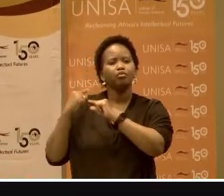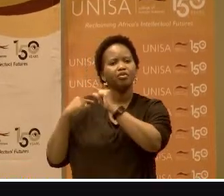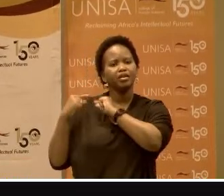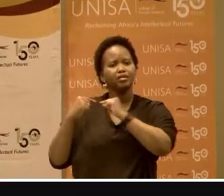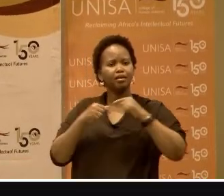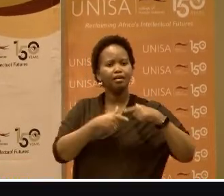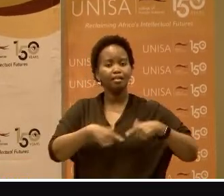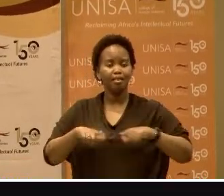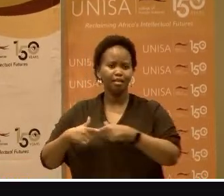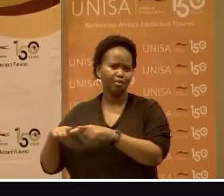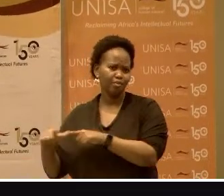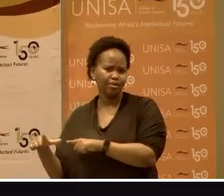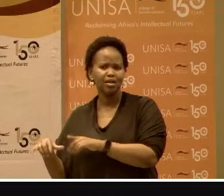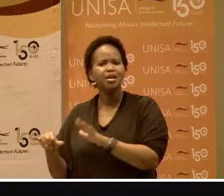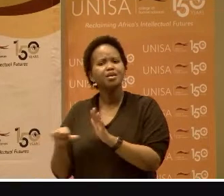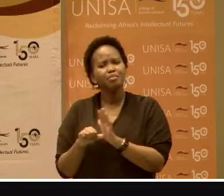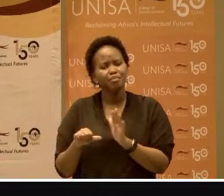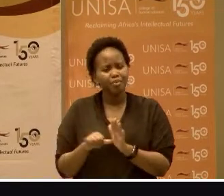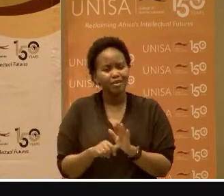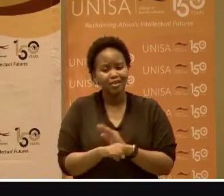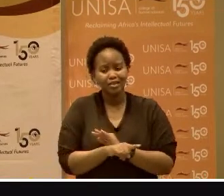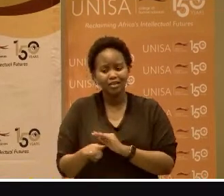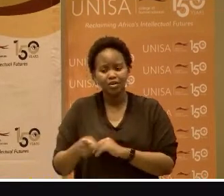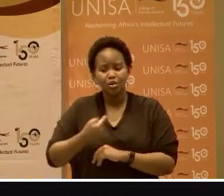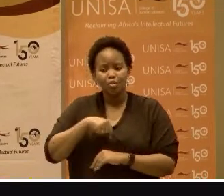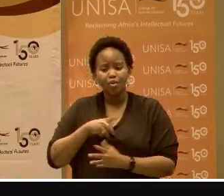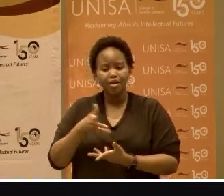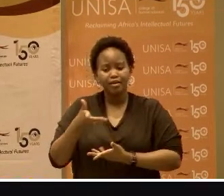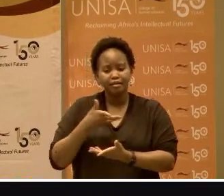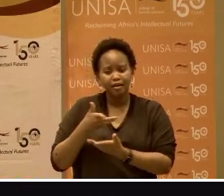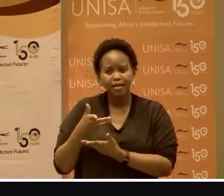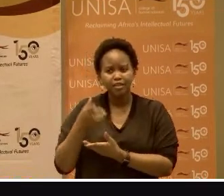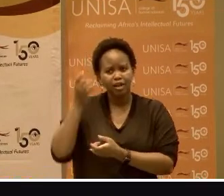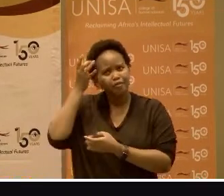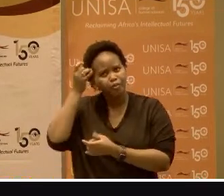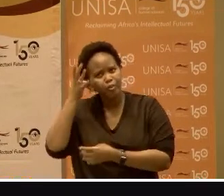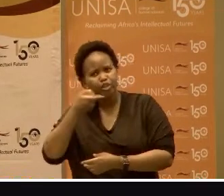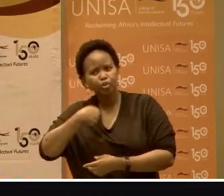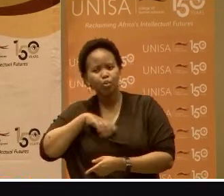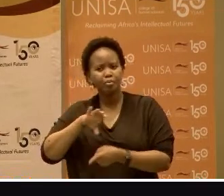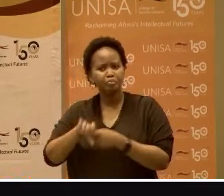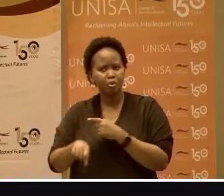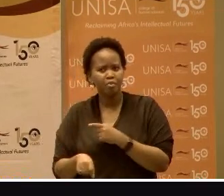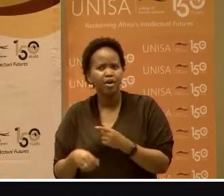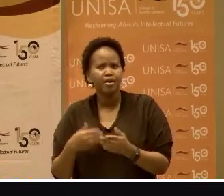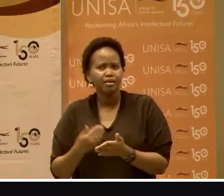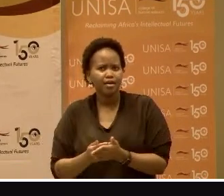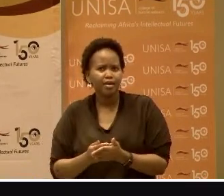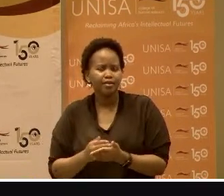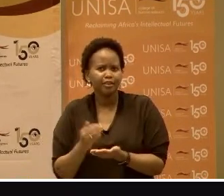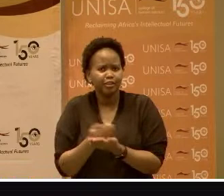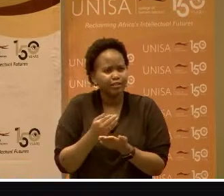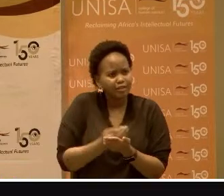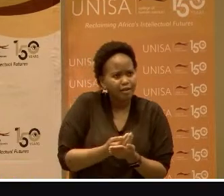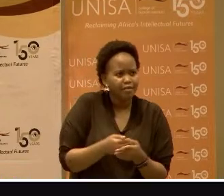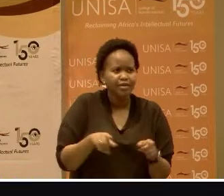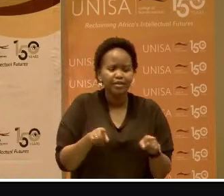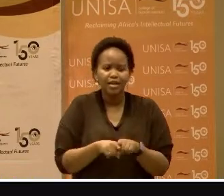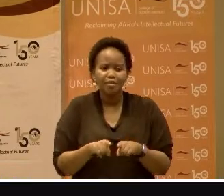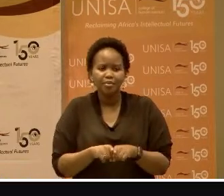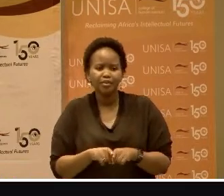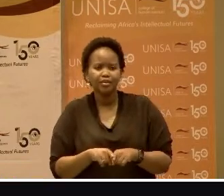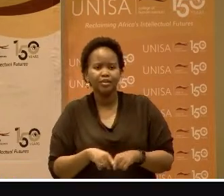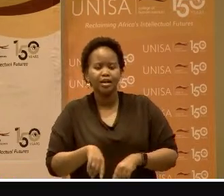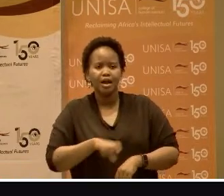that these professionals must be actively engaged in the promotion of indigenous languages, organize seminars for parents and sensitize them to create